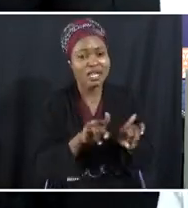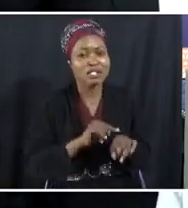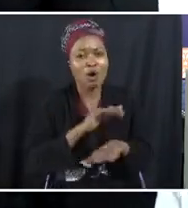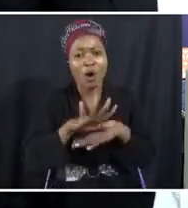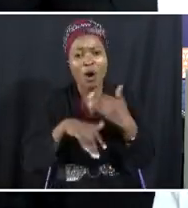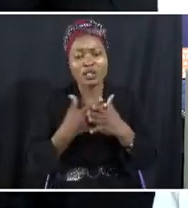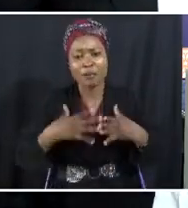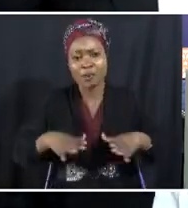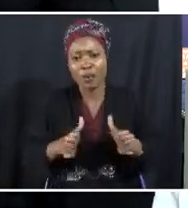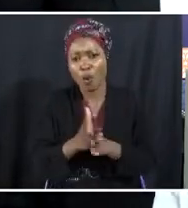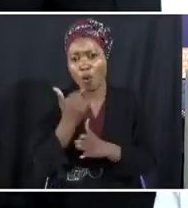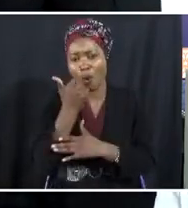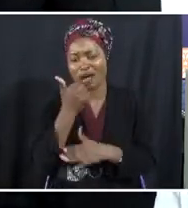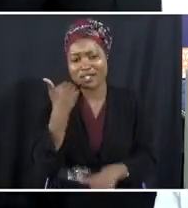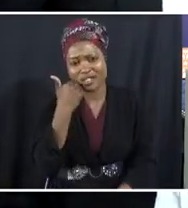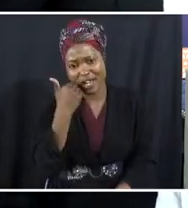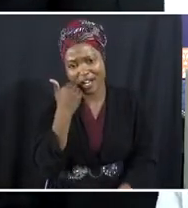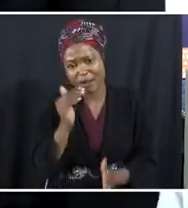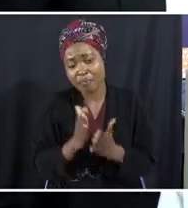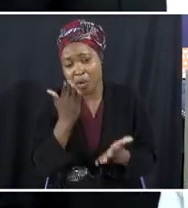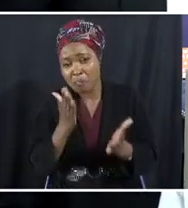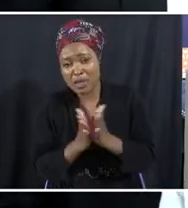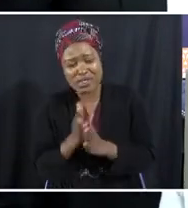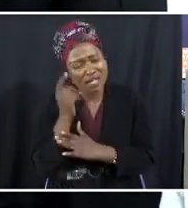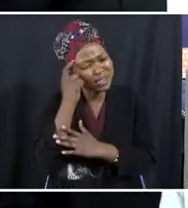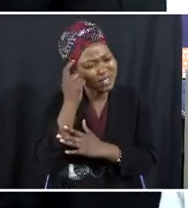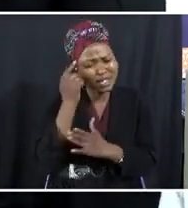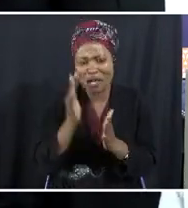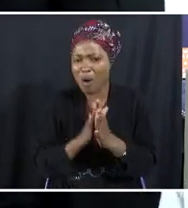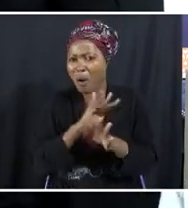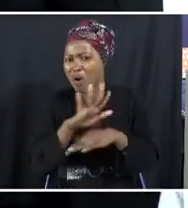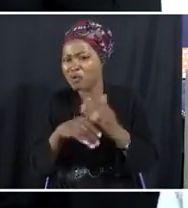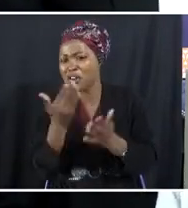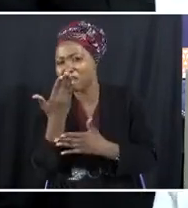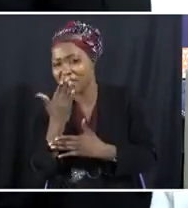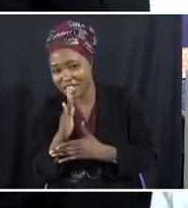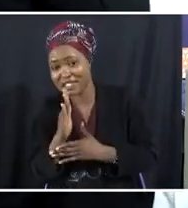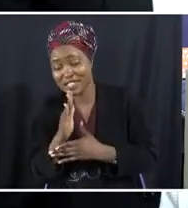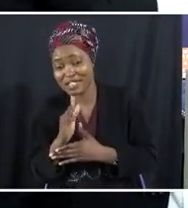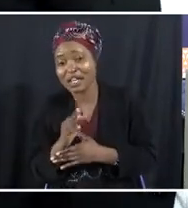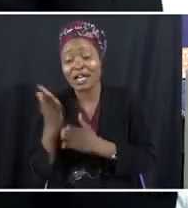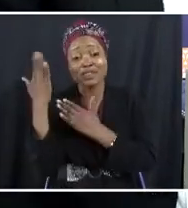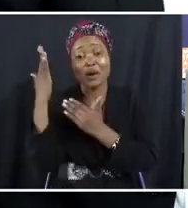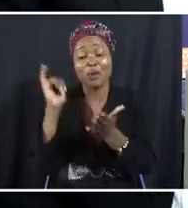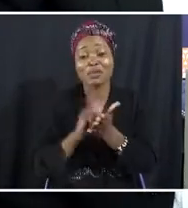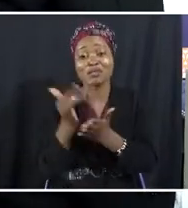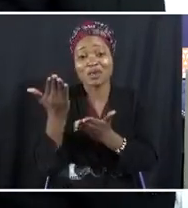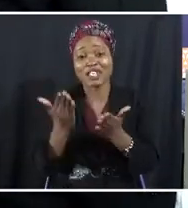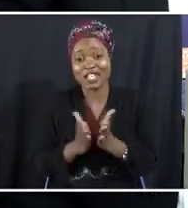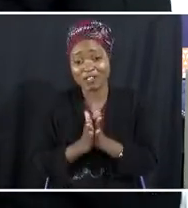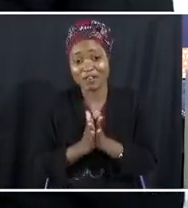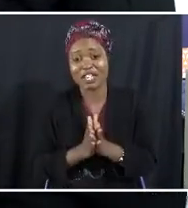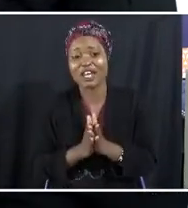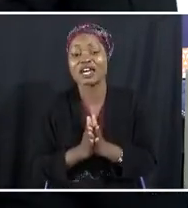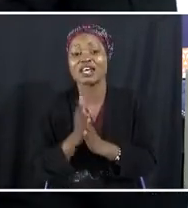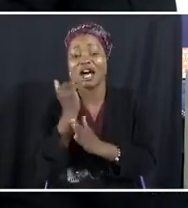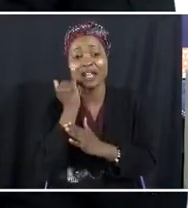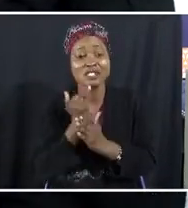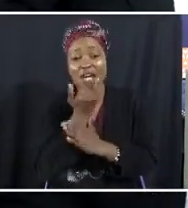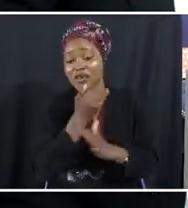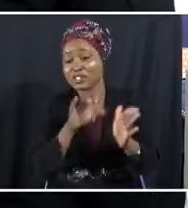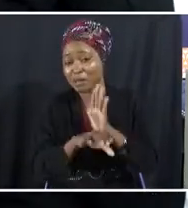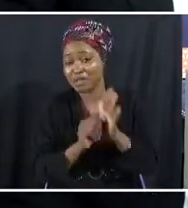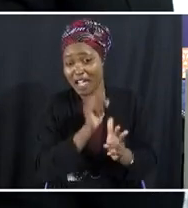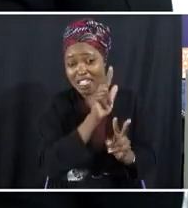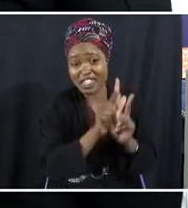have been sickling, wondering whether all this will one day be over, the hope you have been given in Isaiah 33:17,